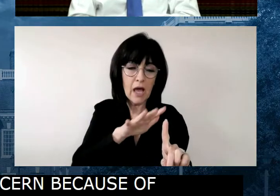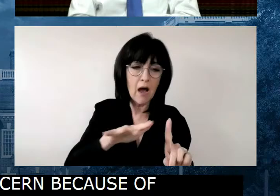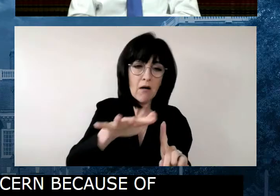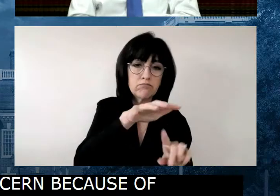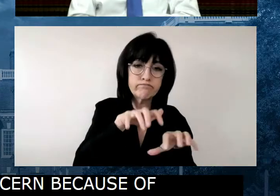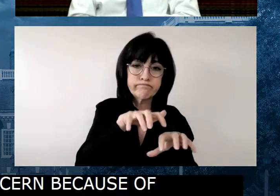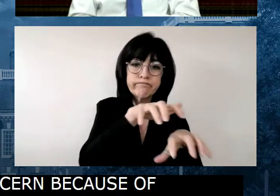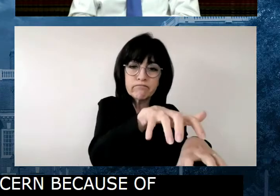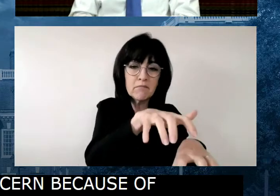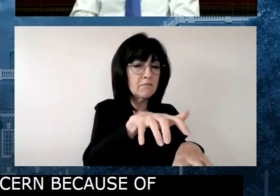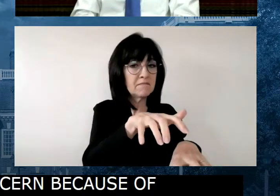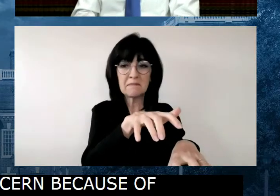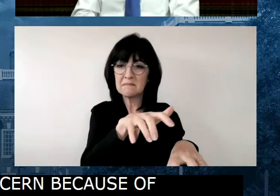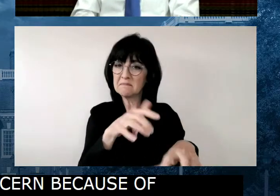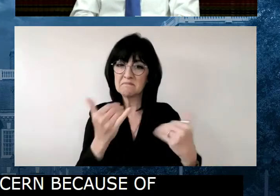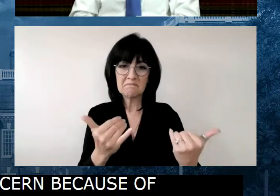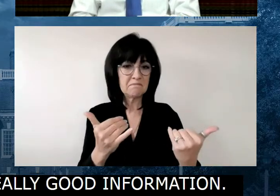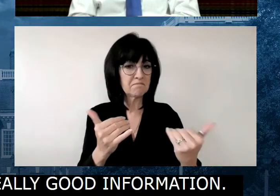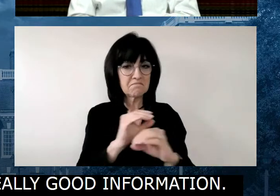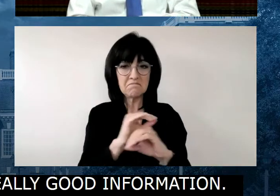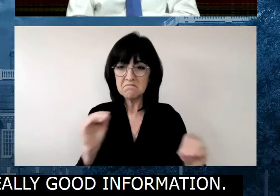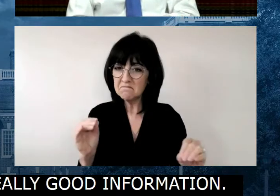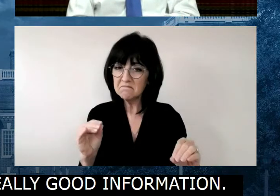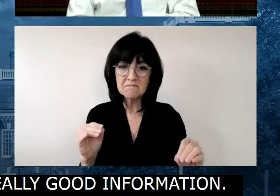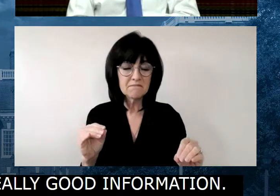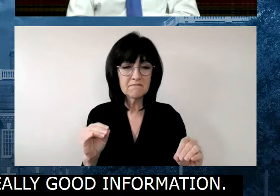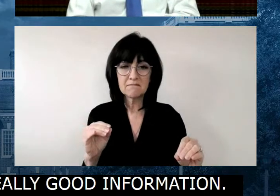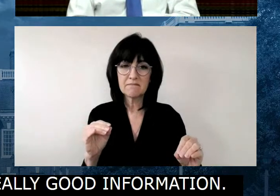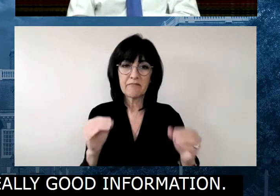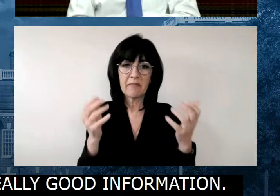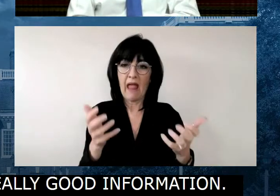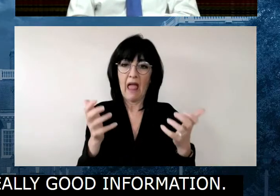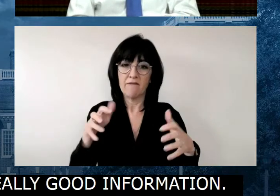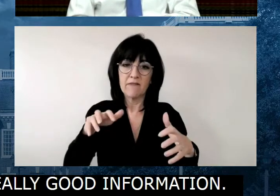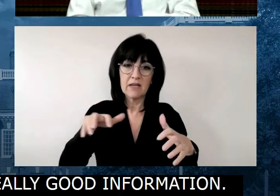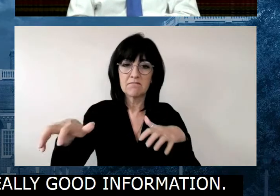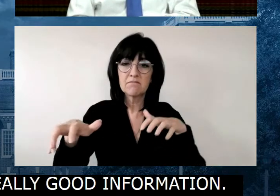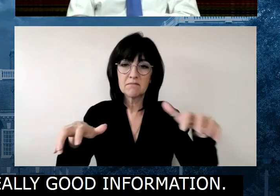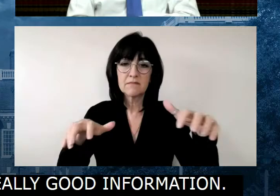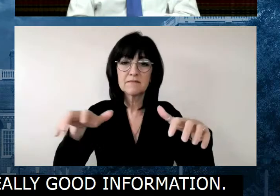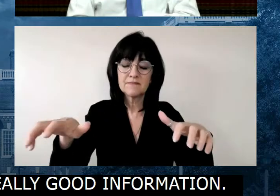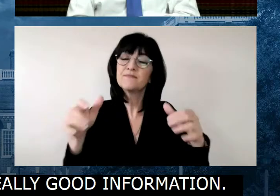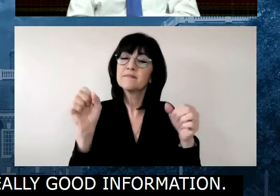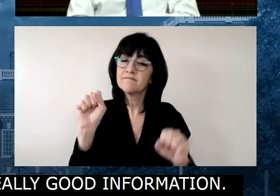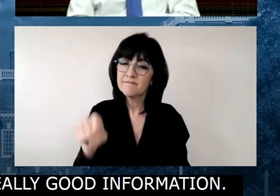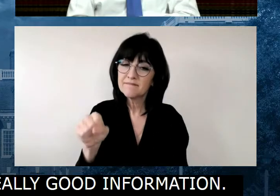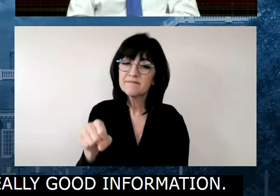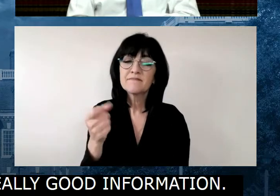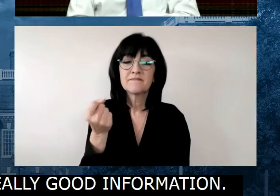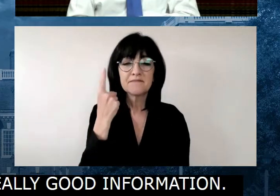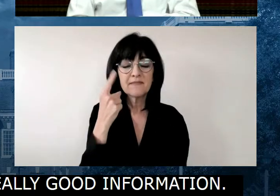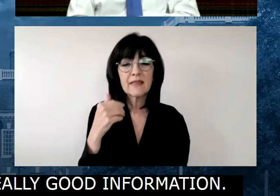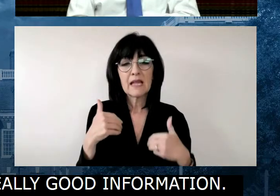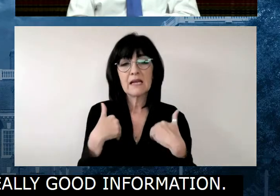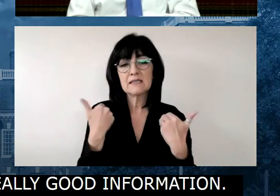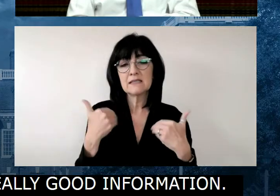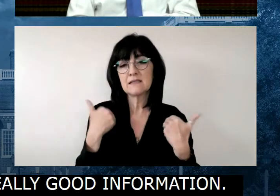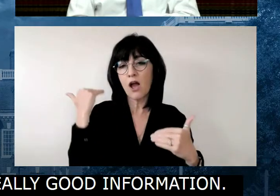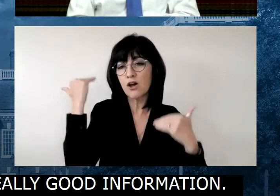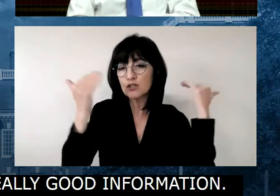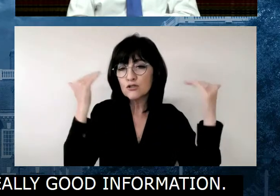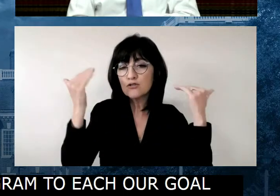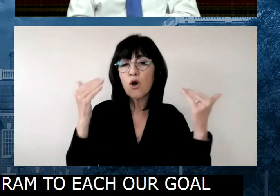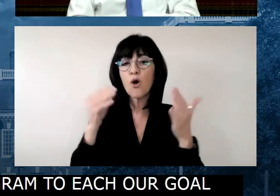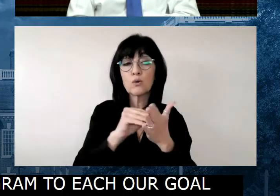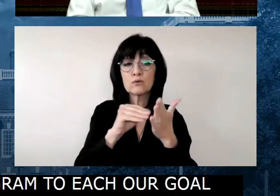vaccinated, particularly leaning into the younger students, young adults and students who